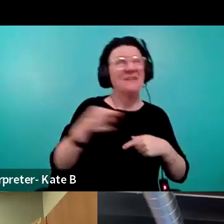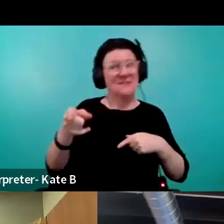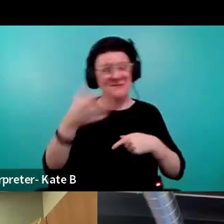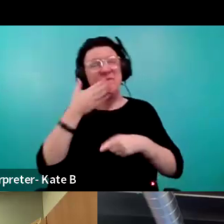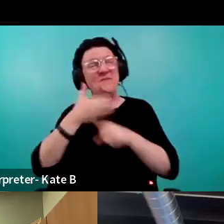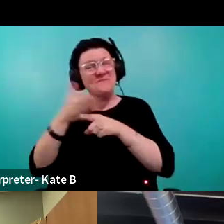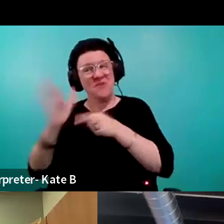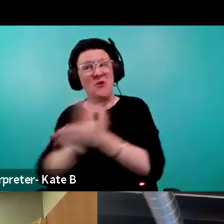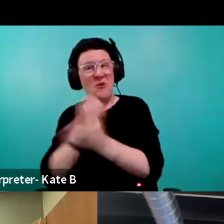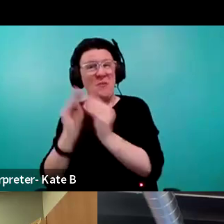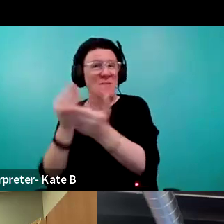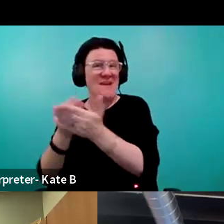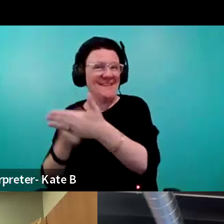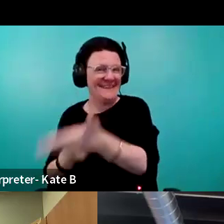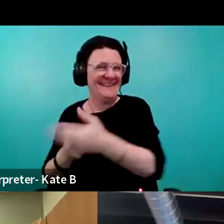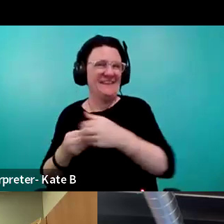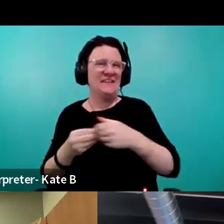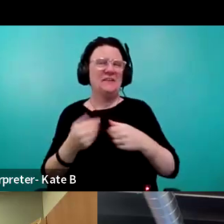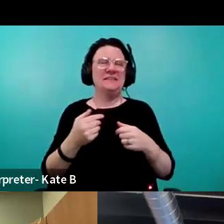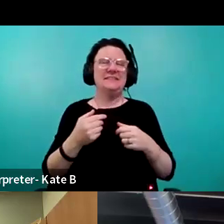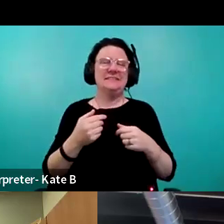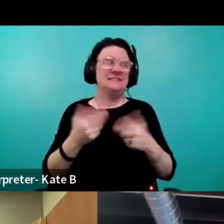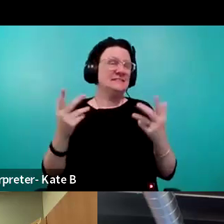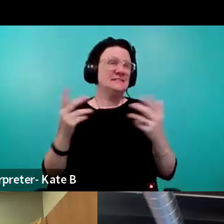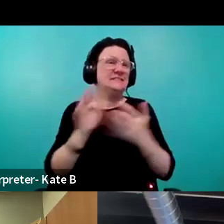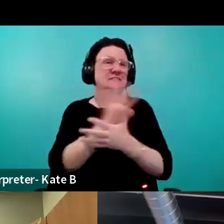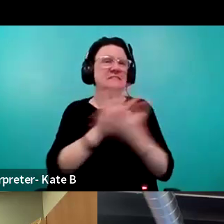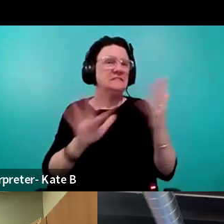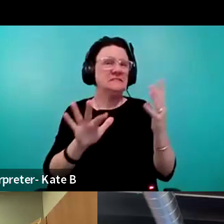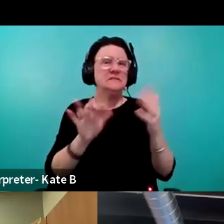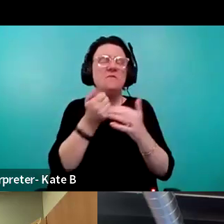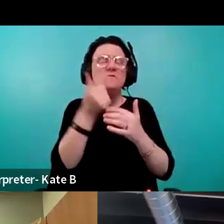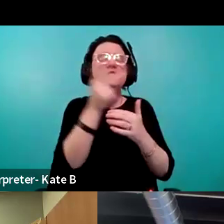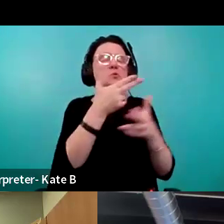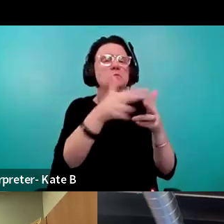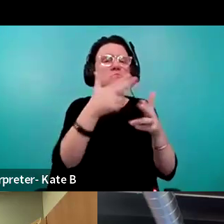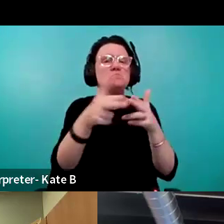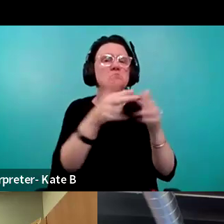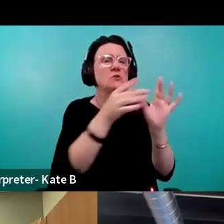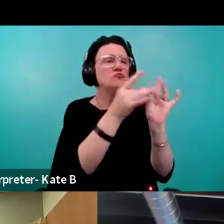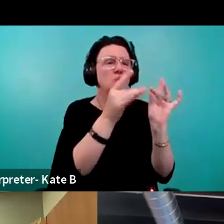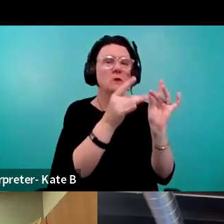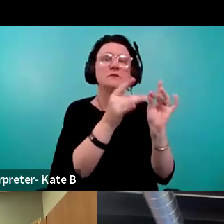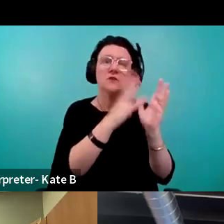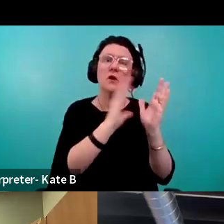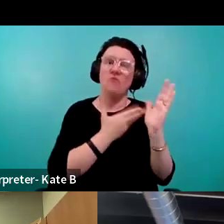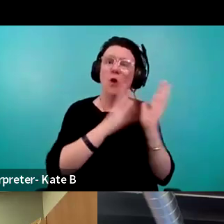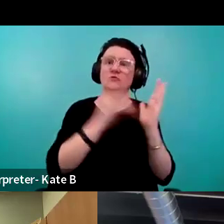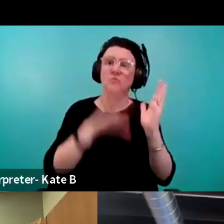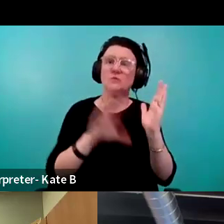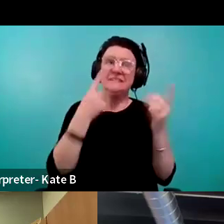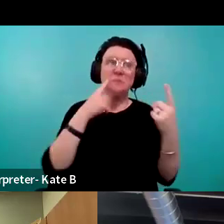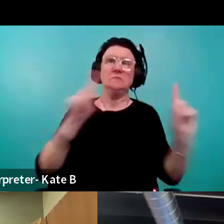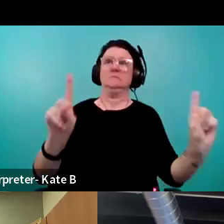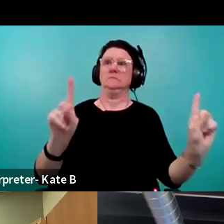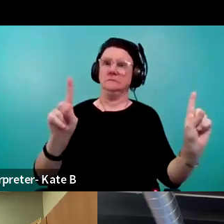now. And so these are just a snippet of stories of students who have made it in programs like